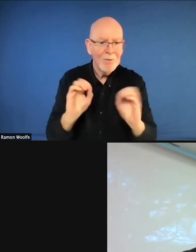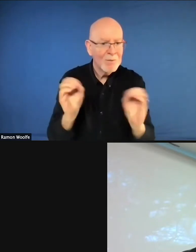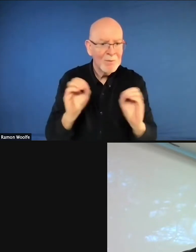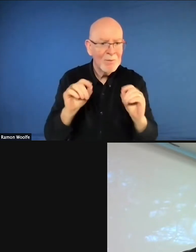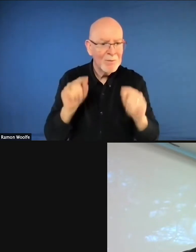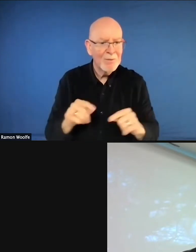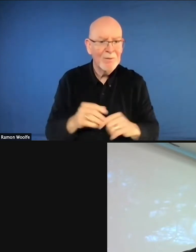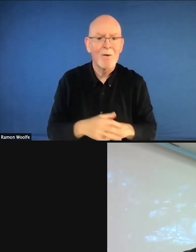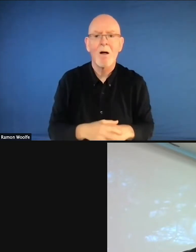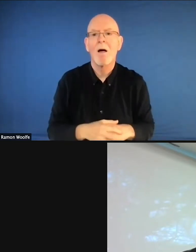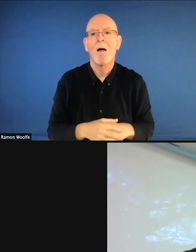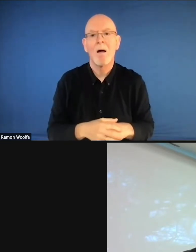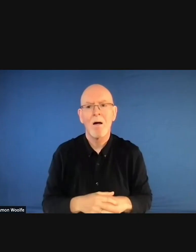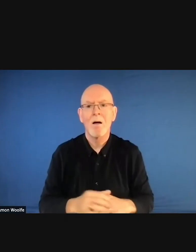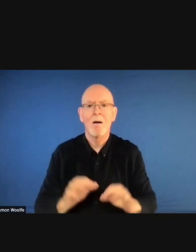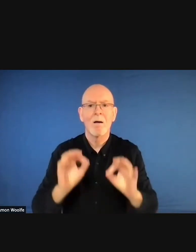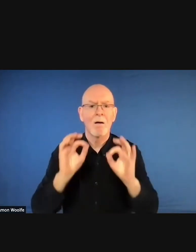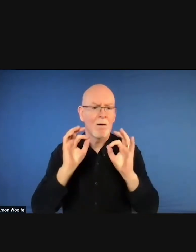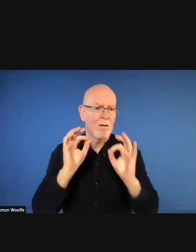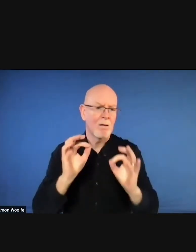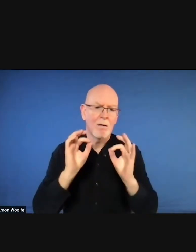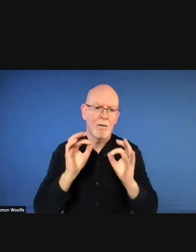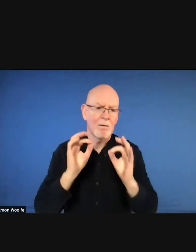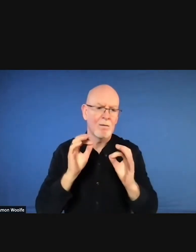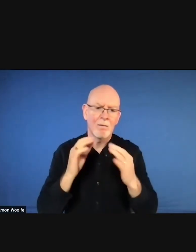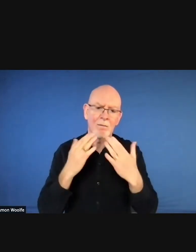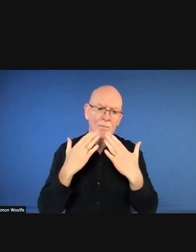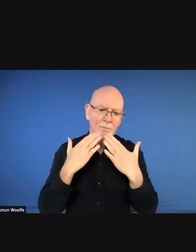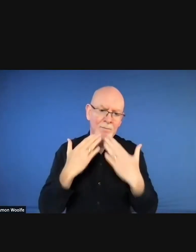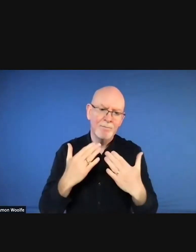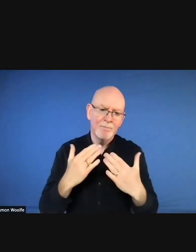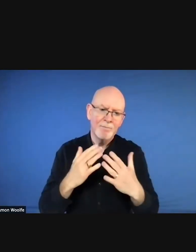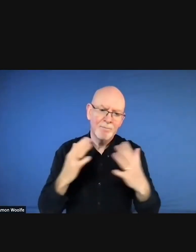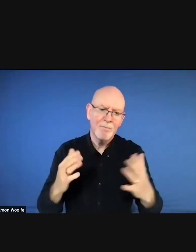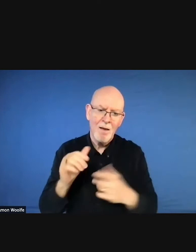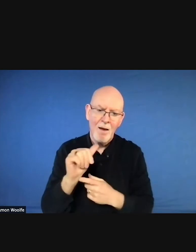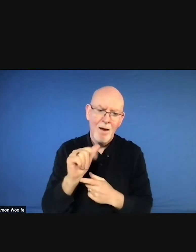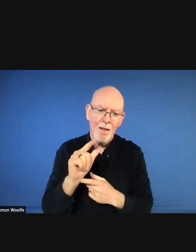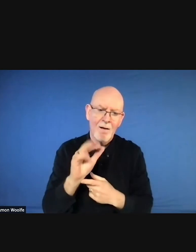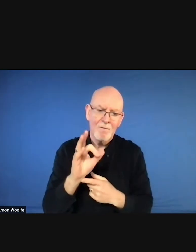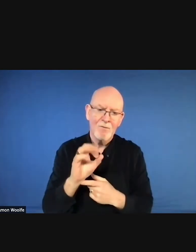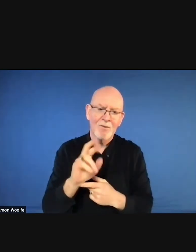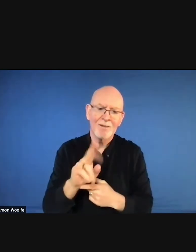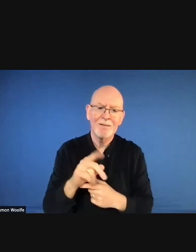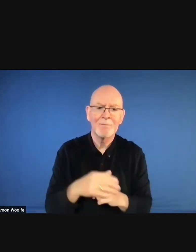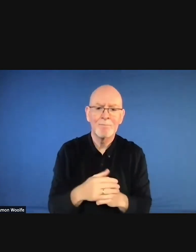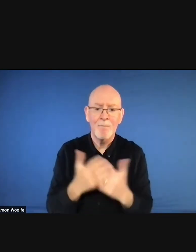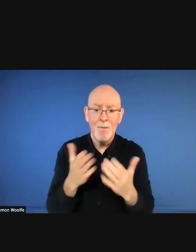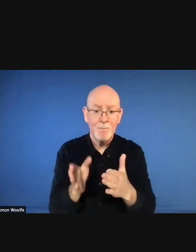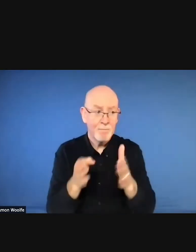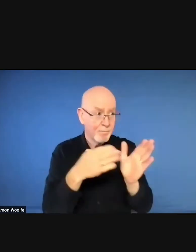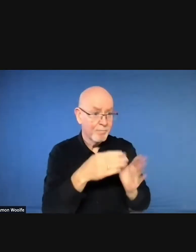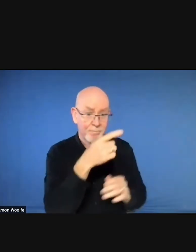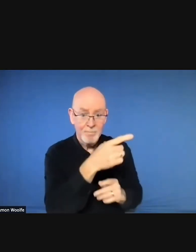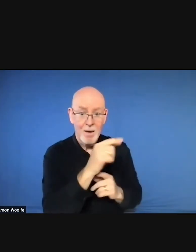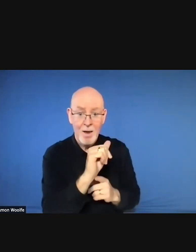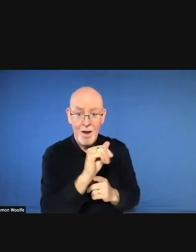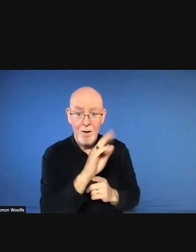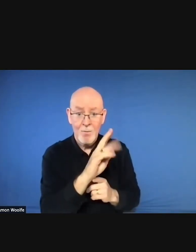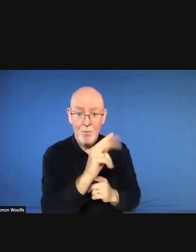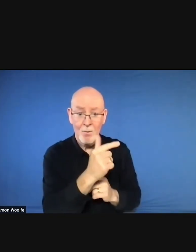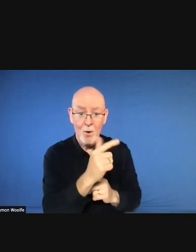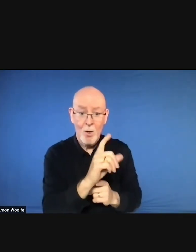your thesis research proposal. How have you addressed the question of research ethics, and did you refer to